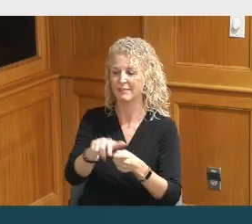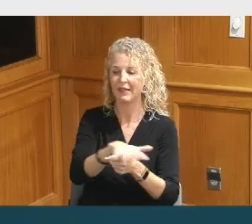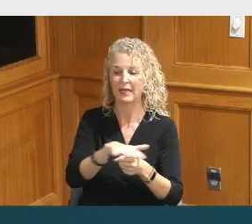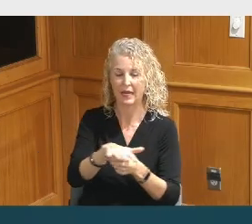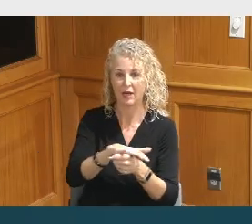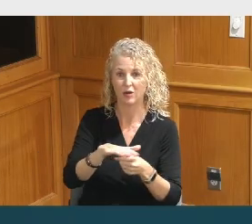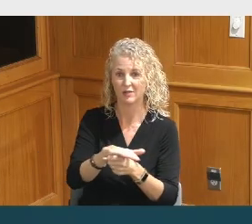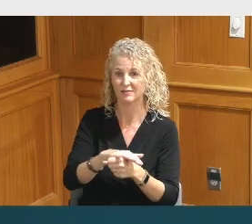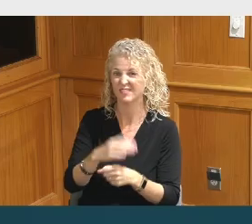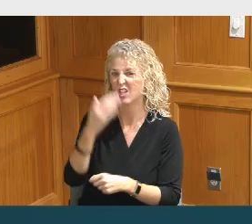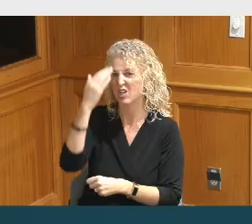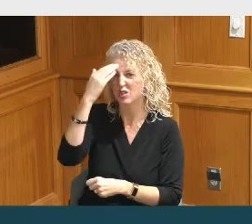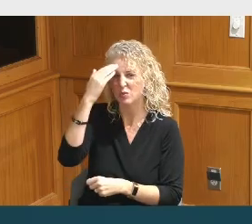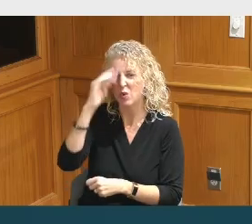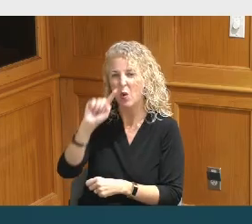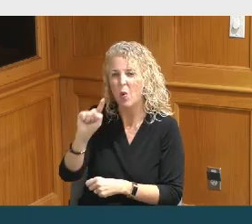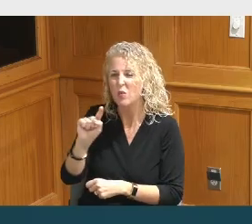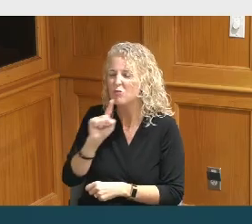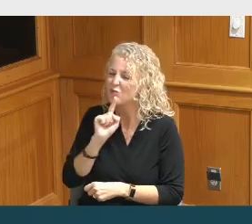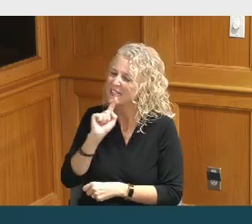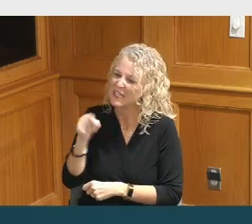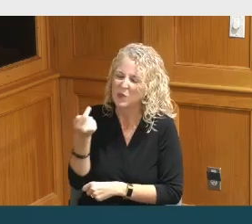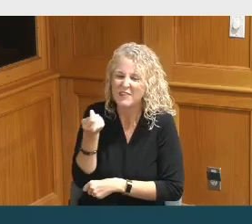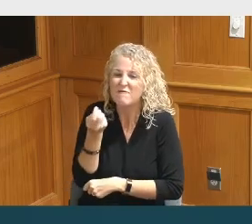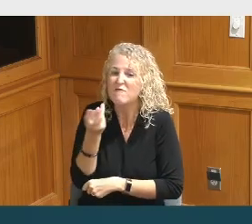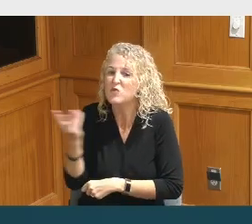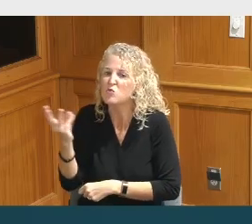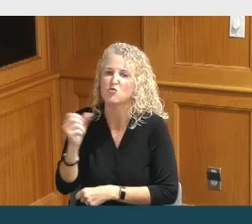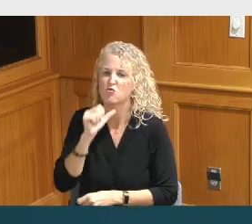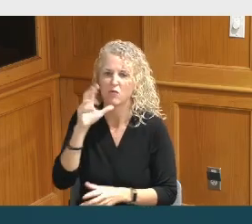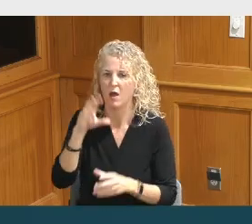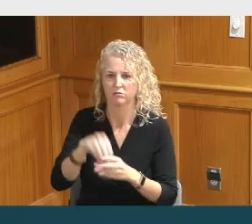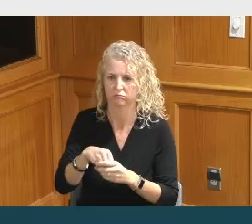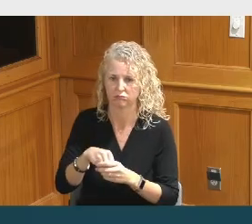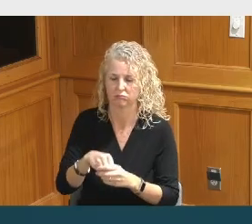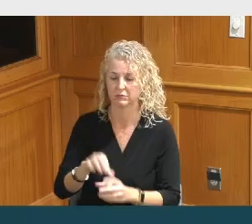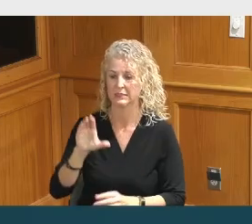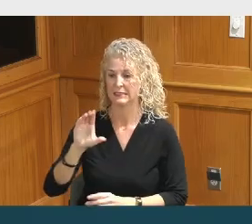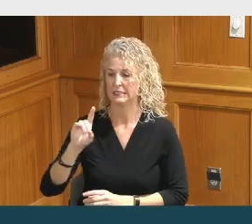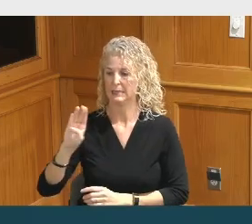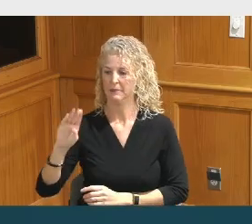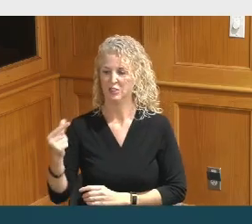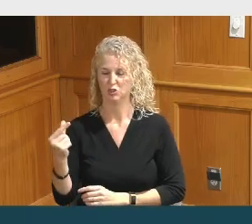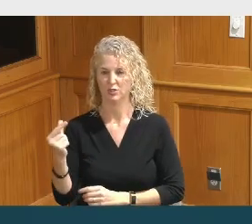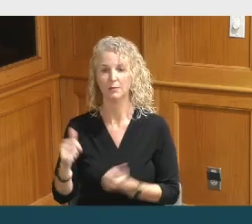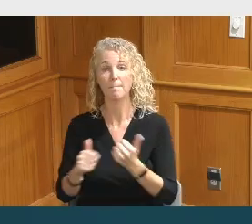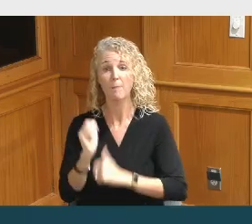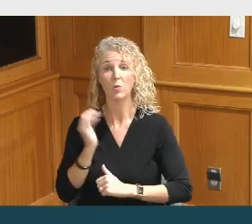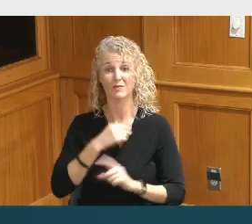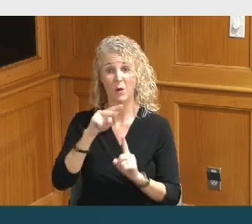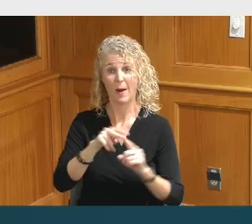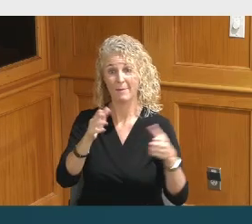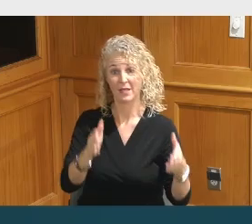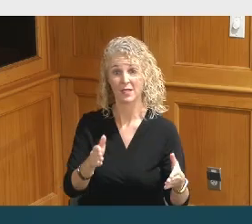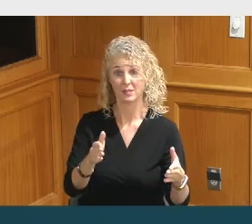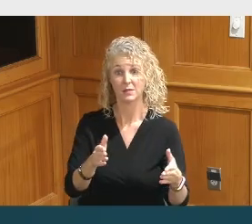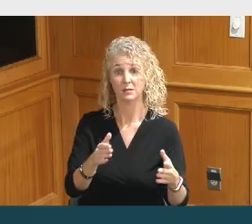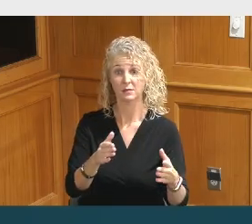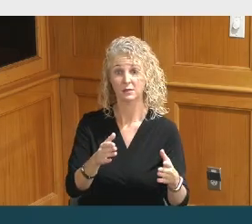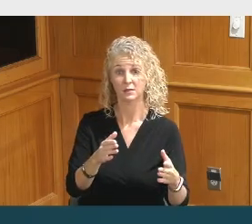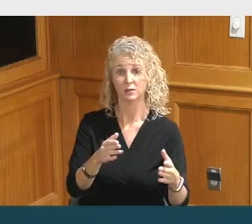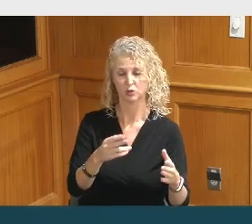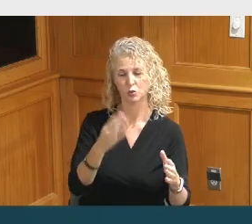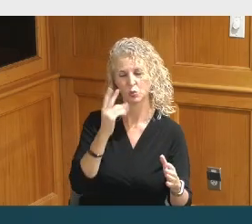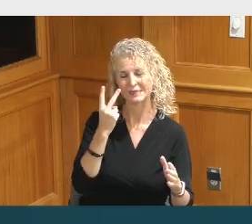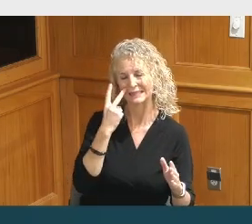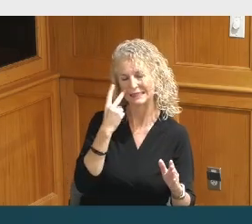know, there's just a few that are not participating jurisdictions with CDBG, so the majority of our applications are coming, as you'll see,